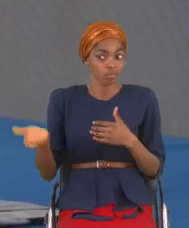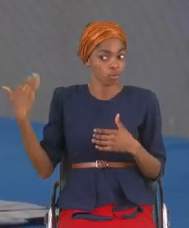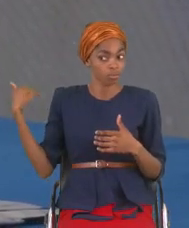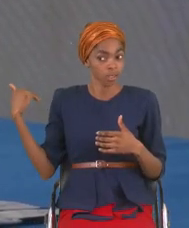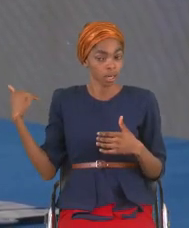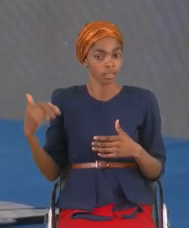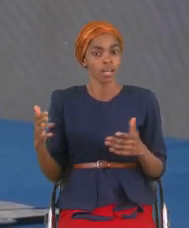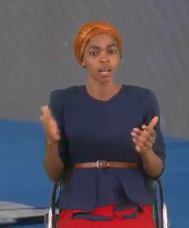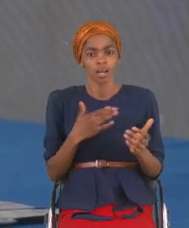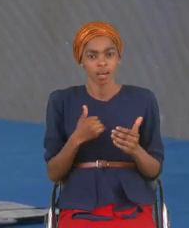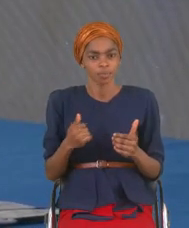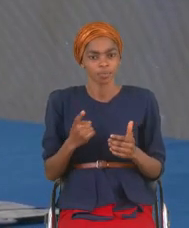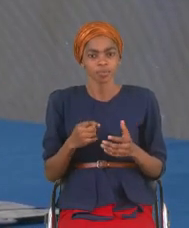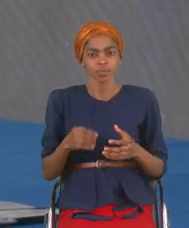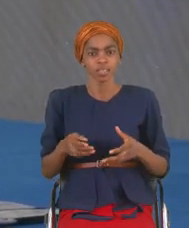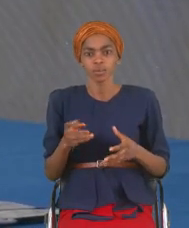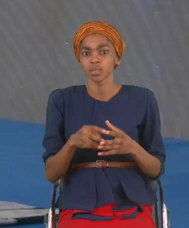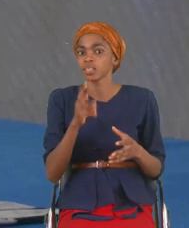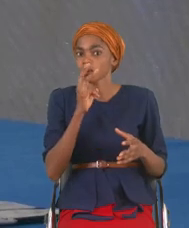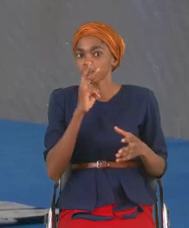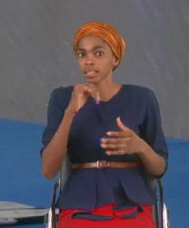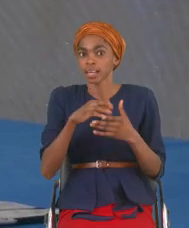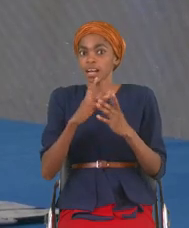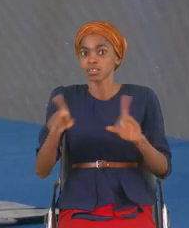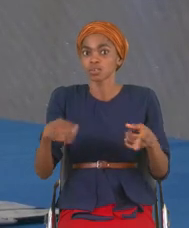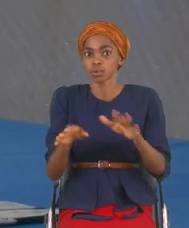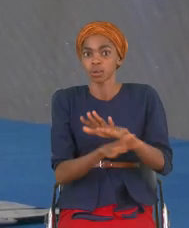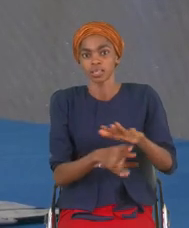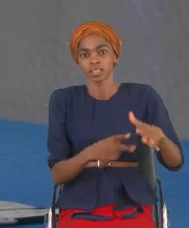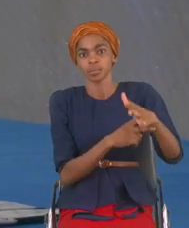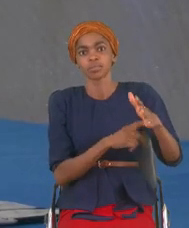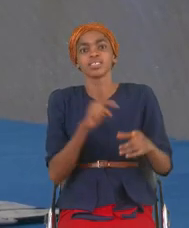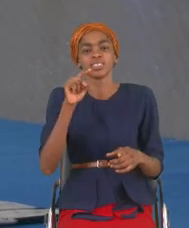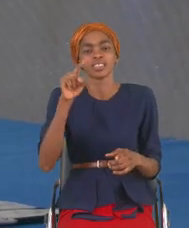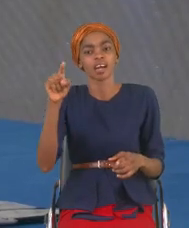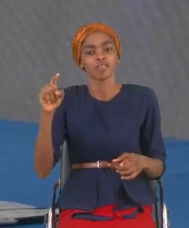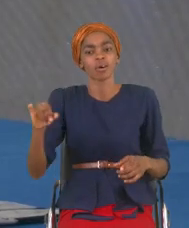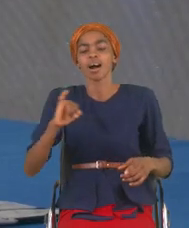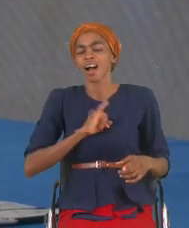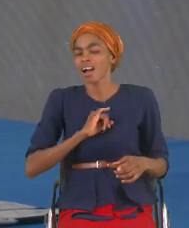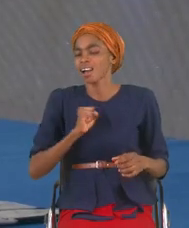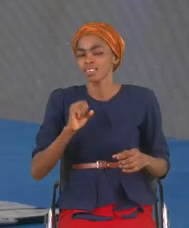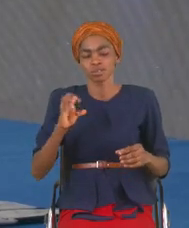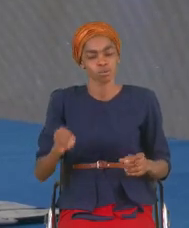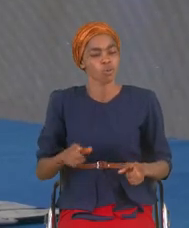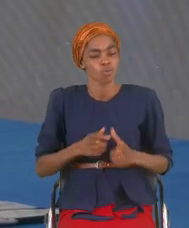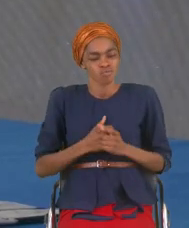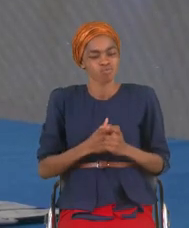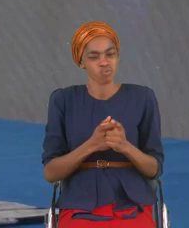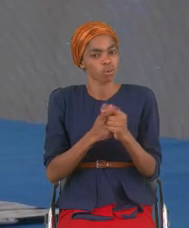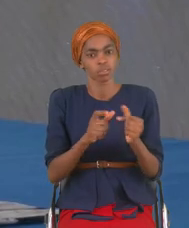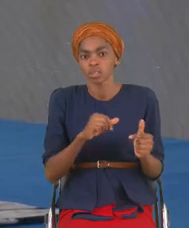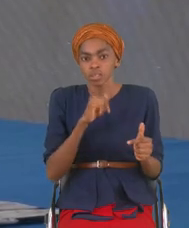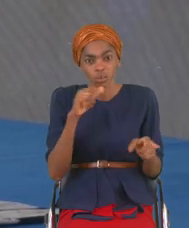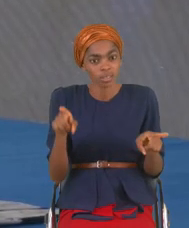what the water that has gone under the bridge therefore i so run not as